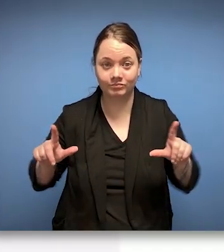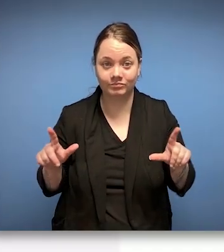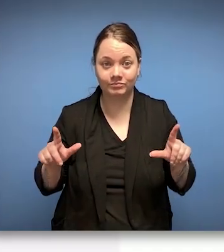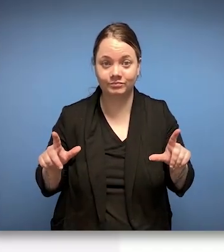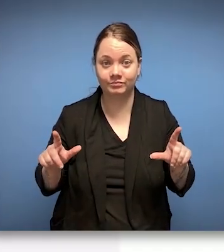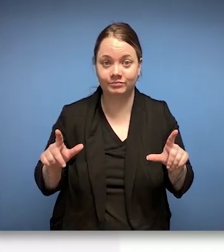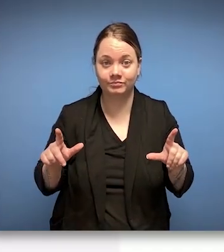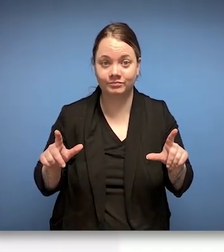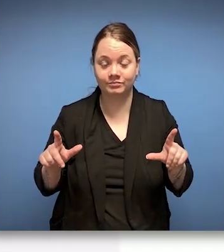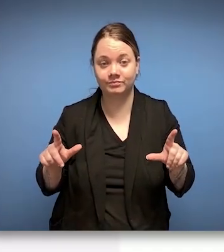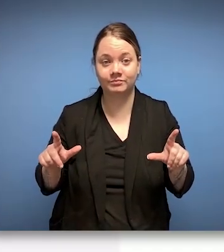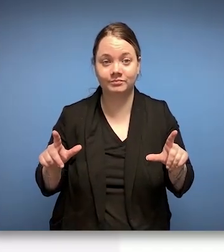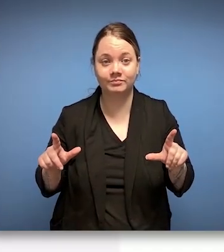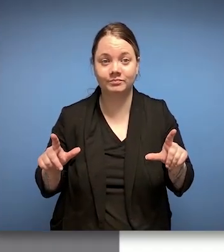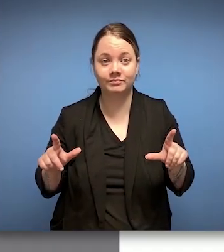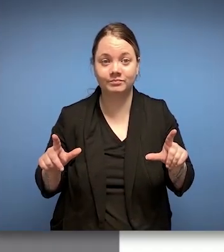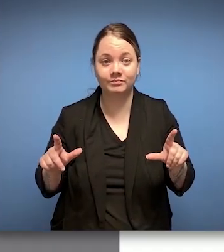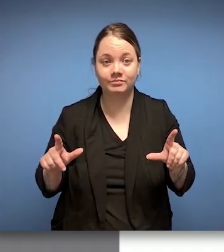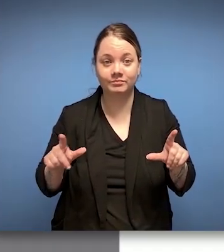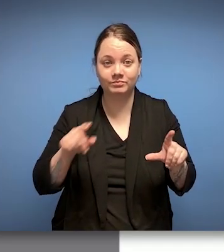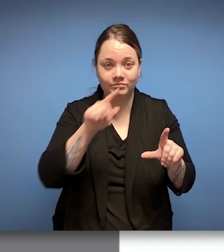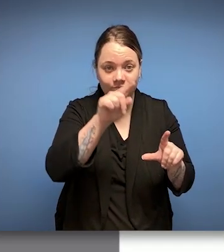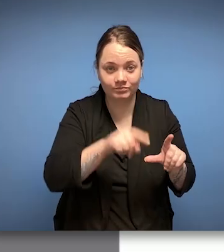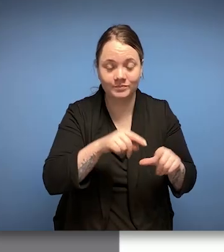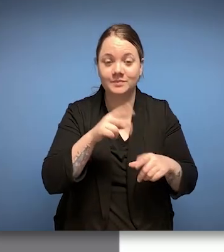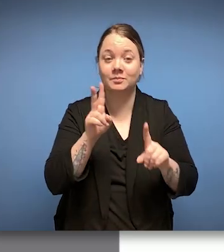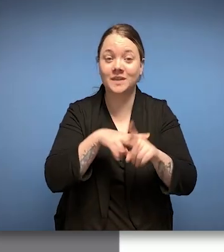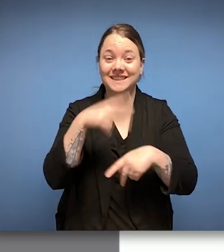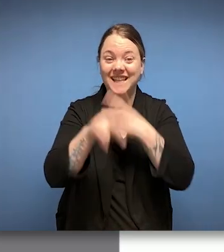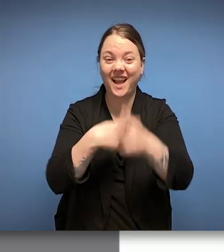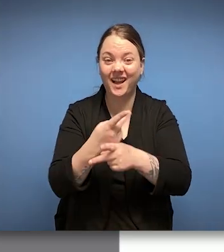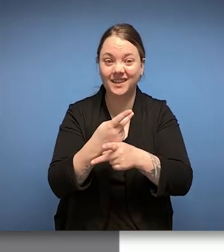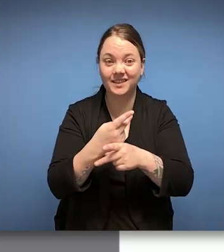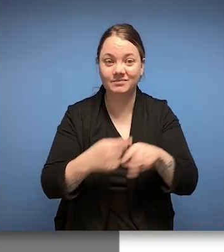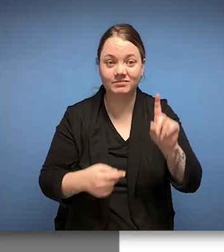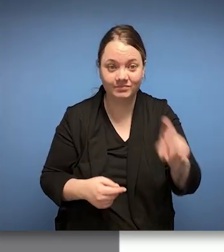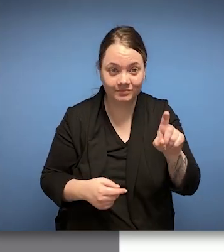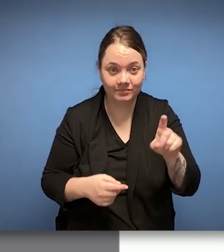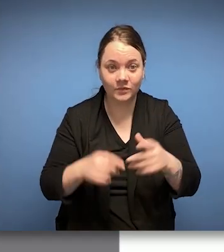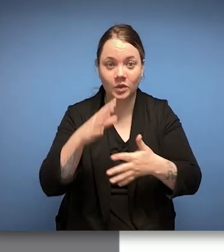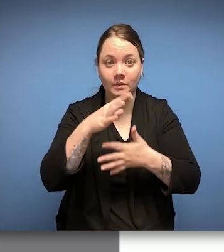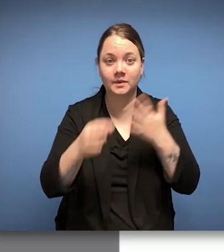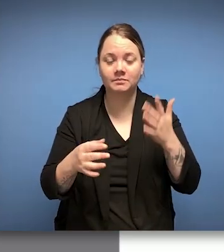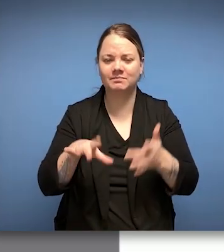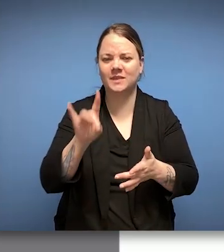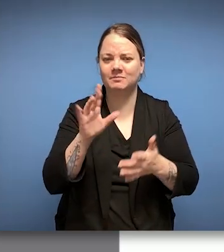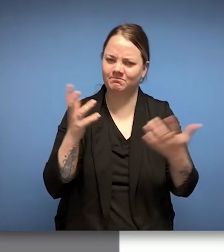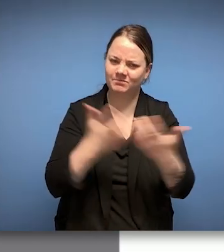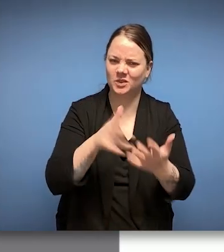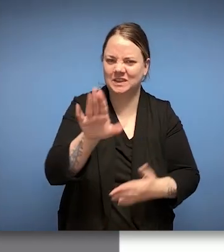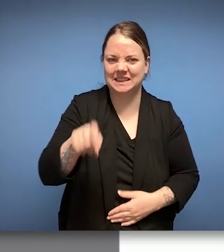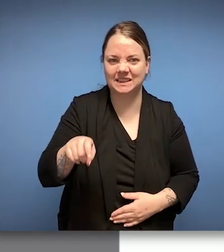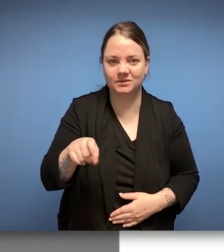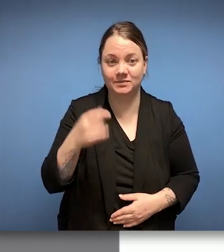You are now on the appointment booking page. Under Appointment Type, select the option that fits your need. If this is